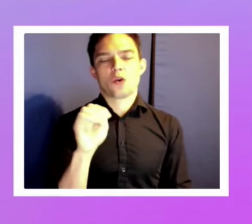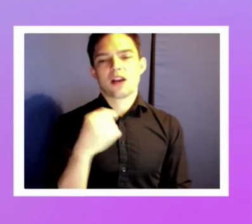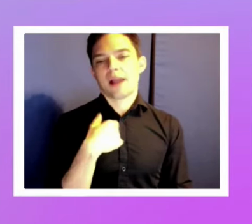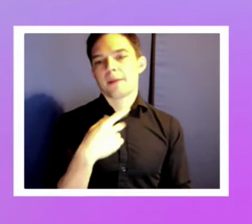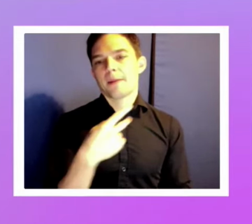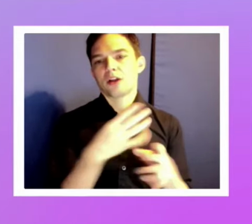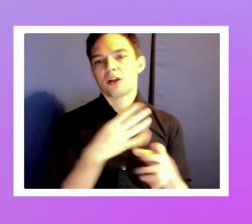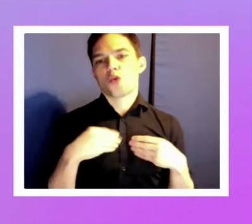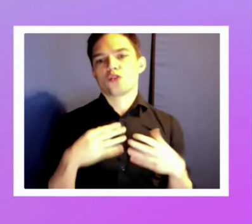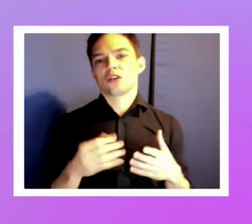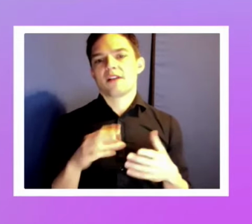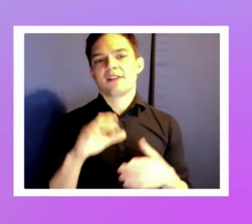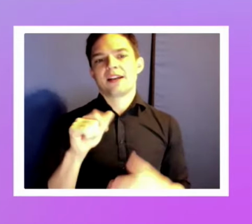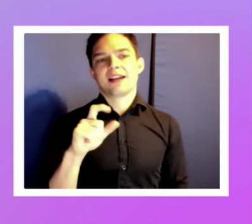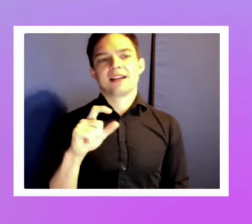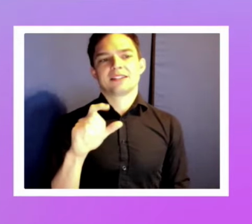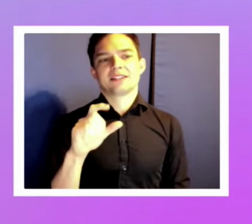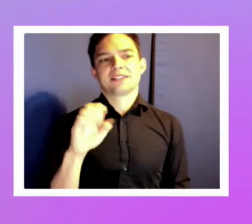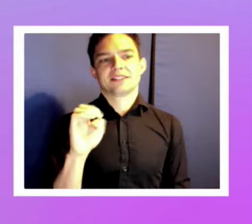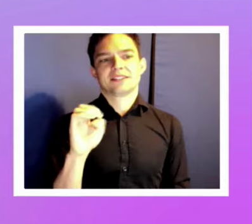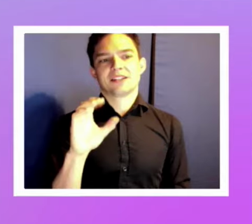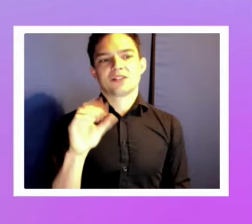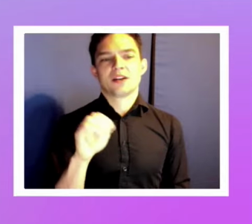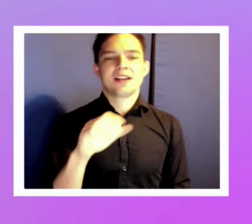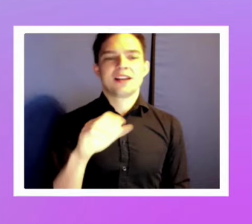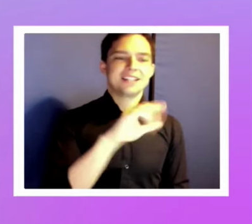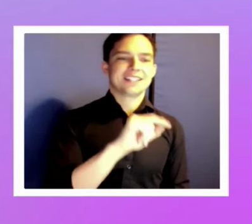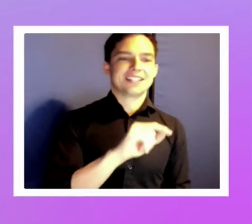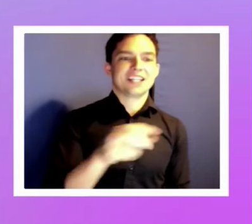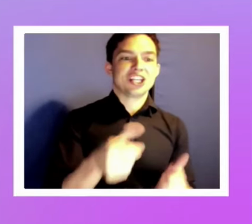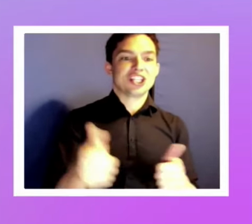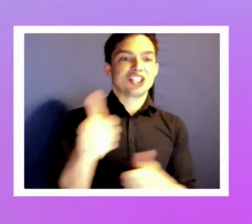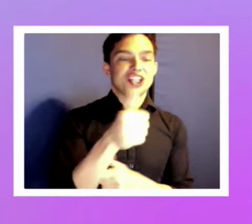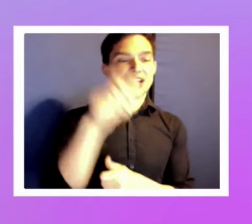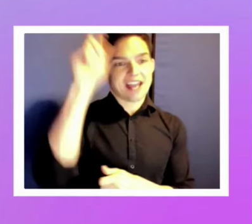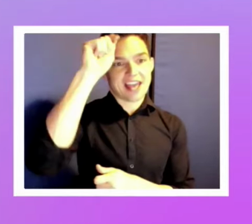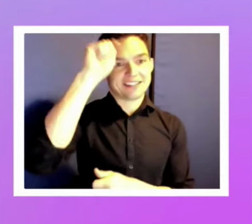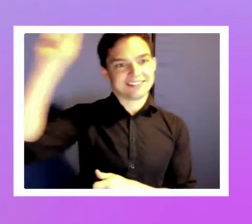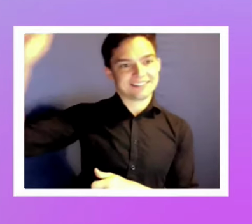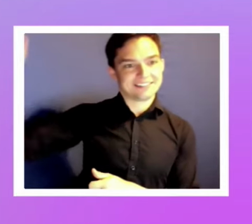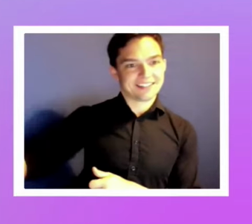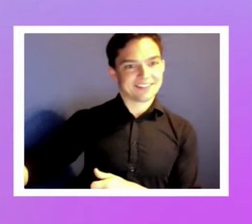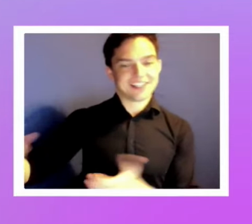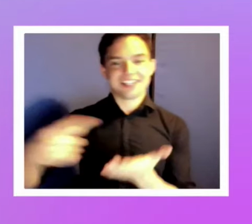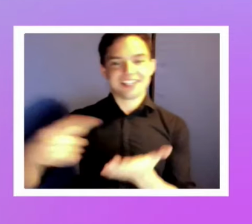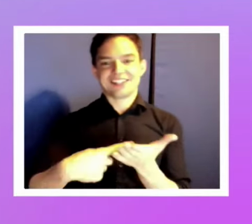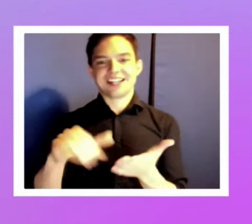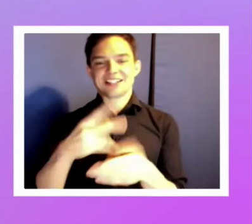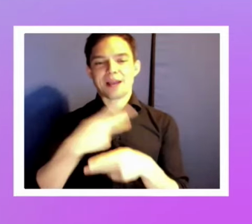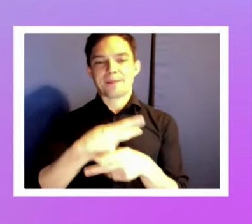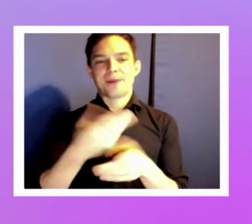I'm going to take my ACT chair hat off for a second and talk just as a product owner.